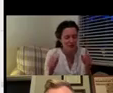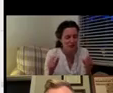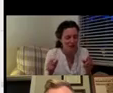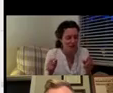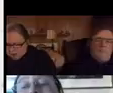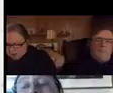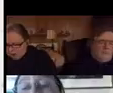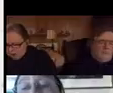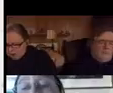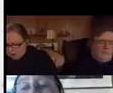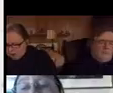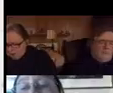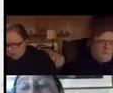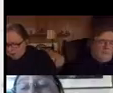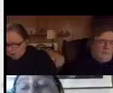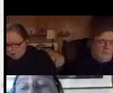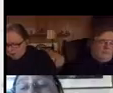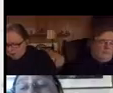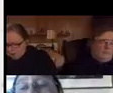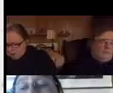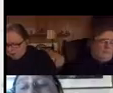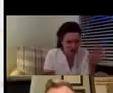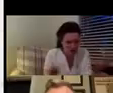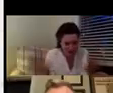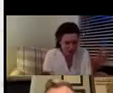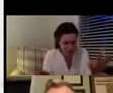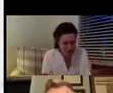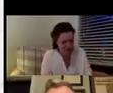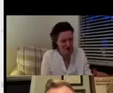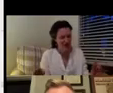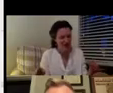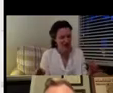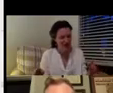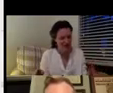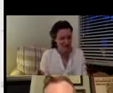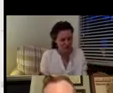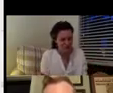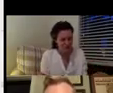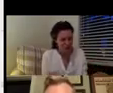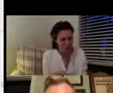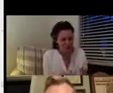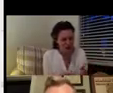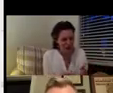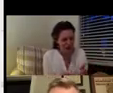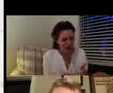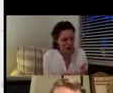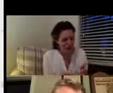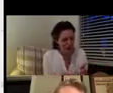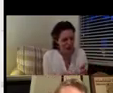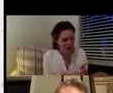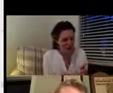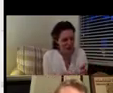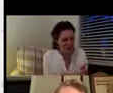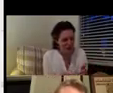two different ideas from you, and I just wanted to see like which one was the one. Were you saying